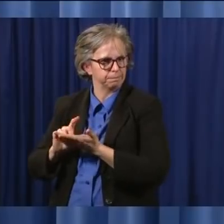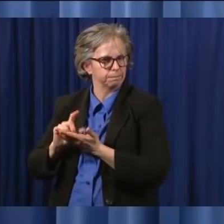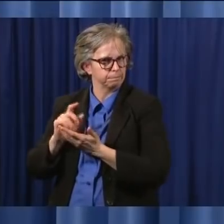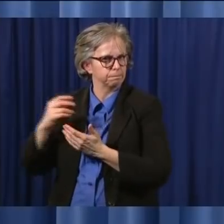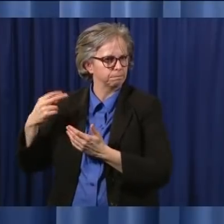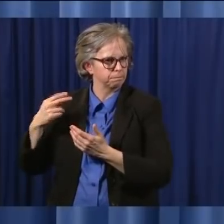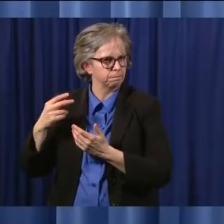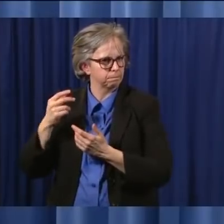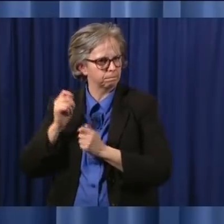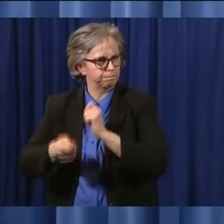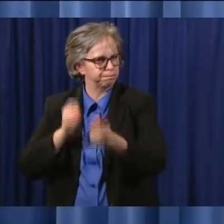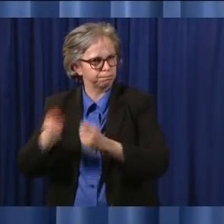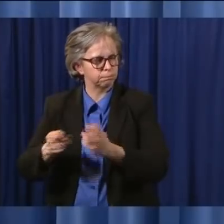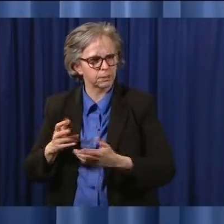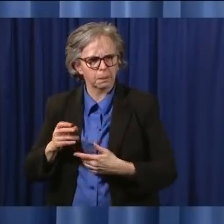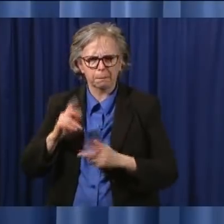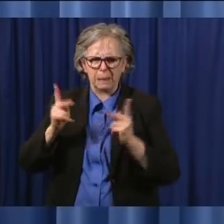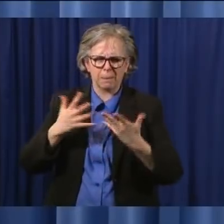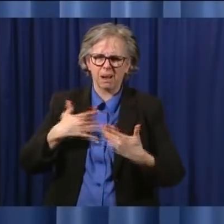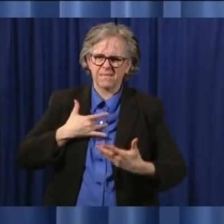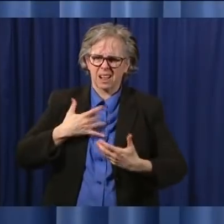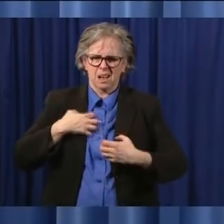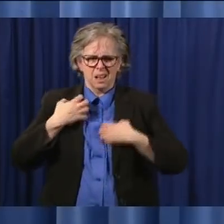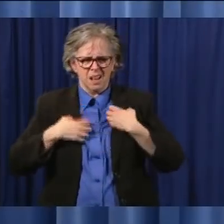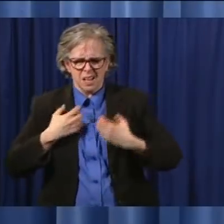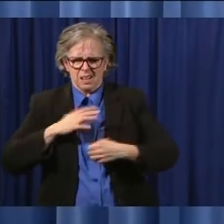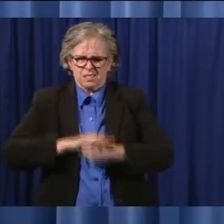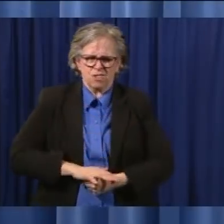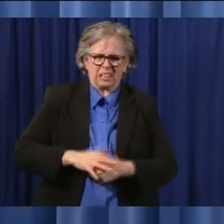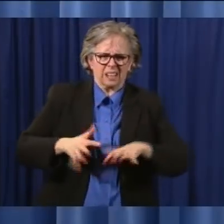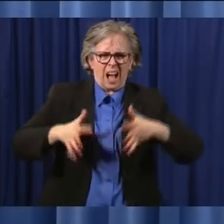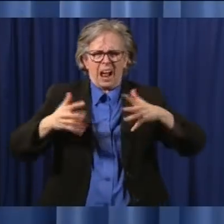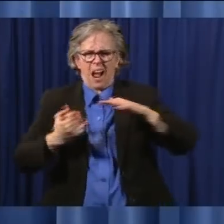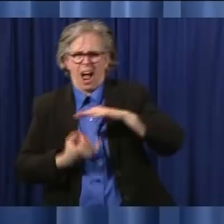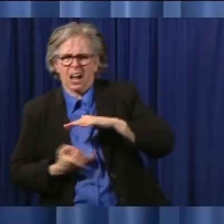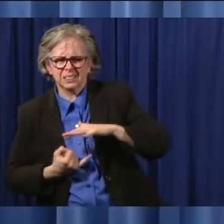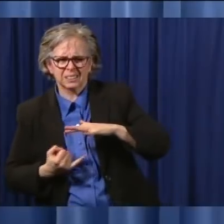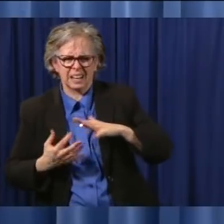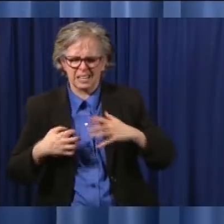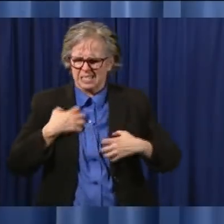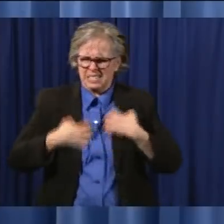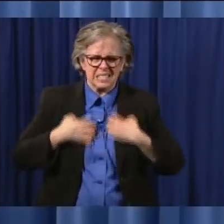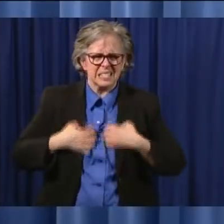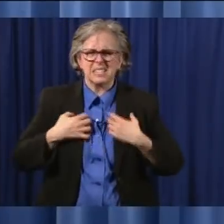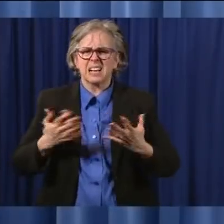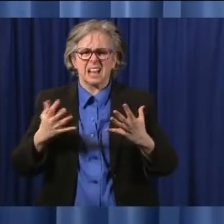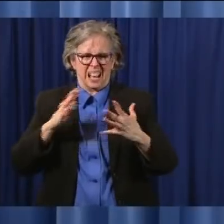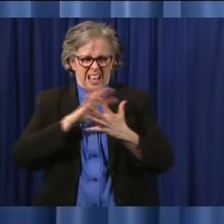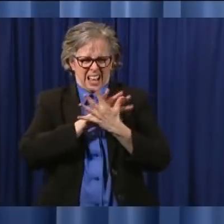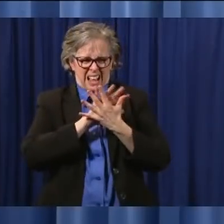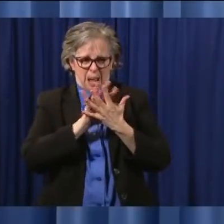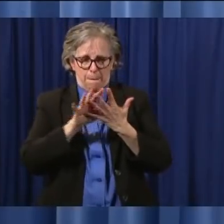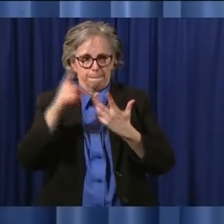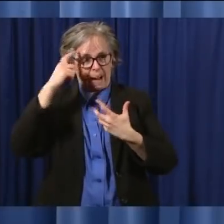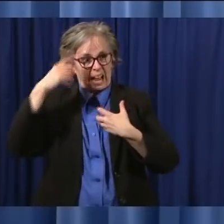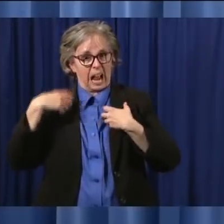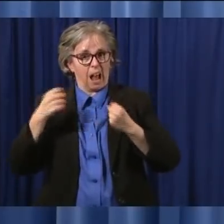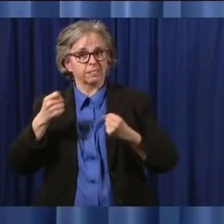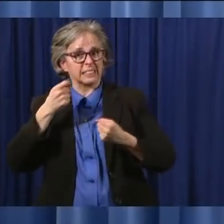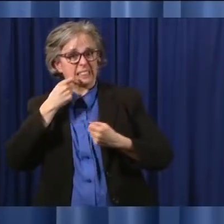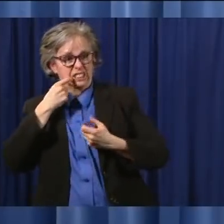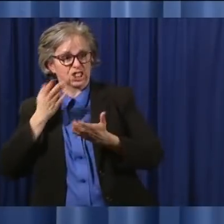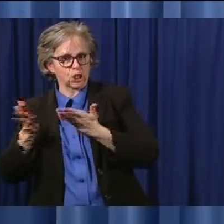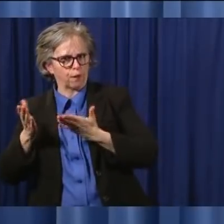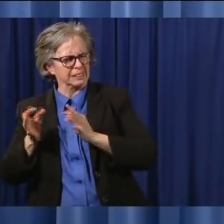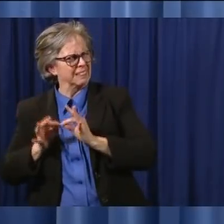stress, anxiety, isolation, and distress. Mental health and addiction services are vital.